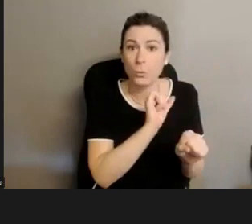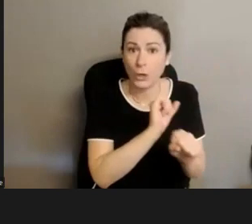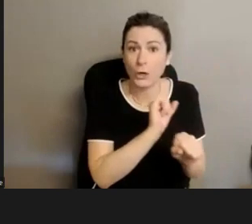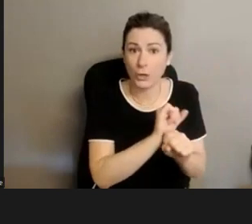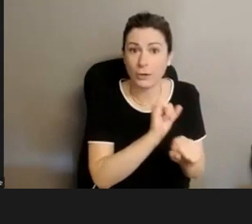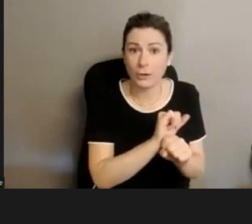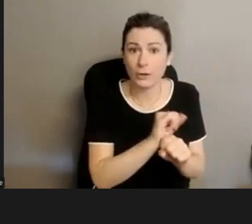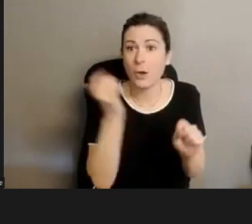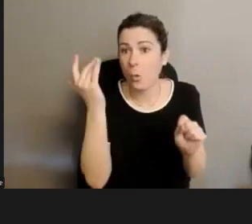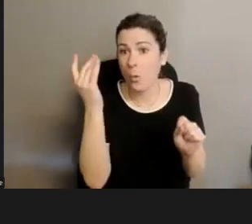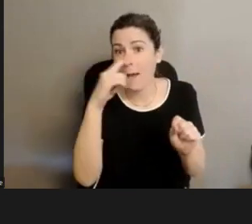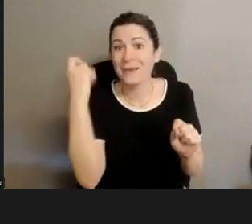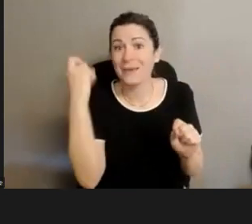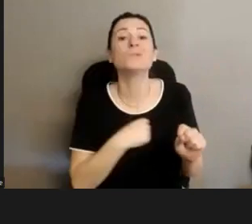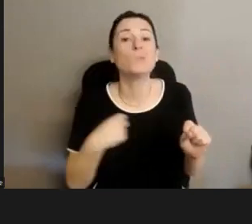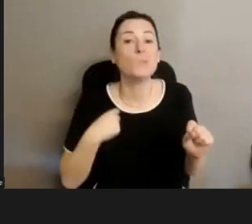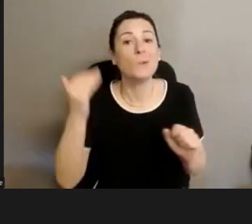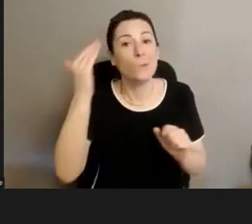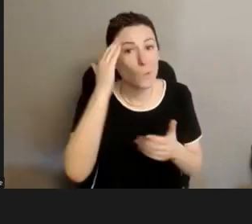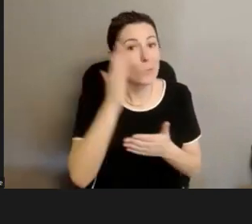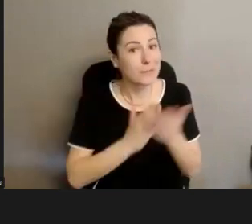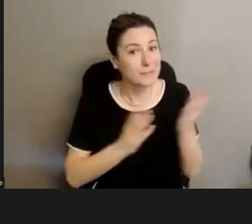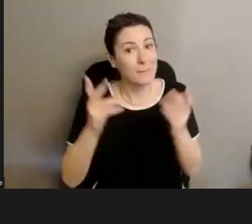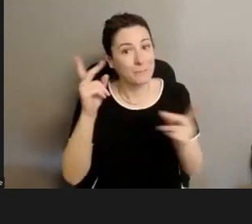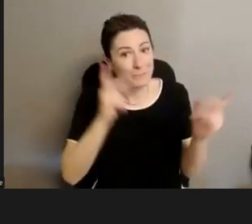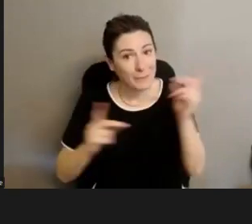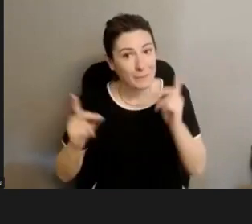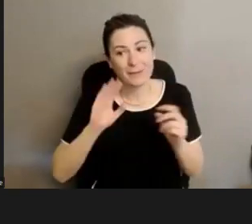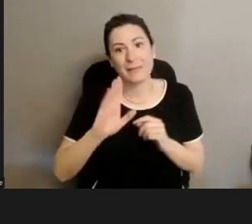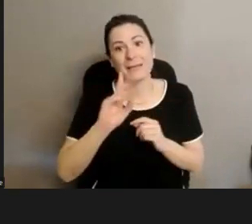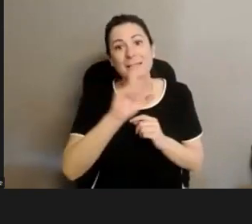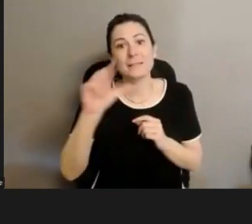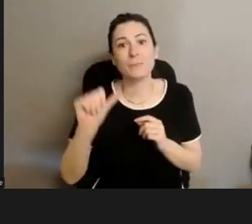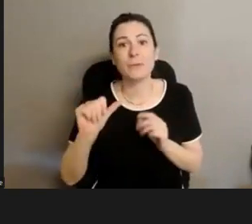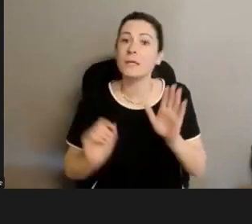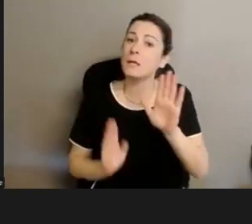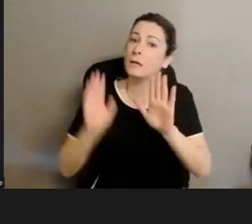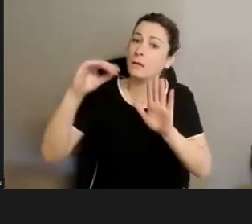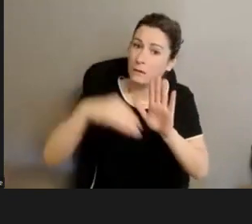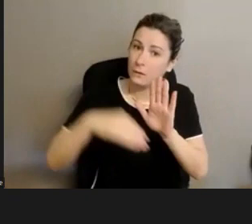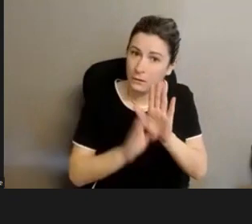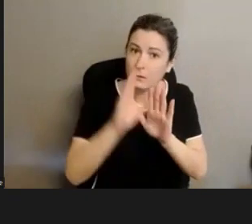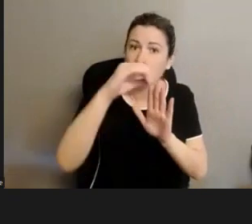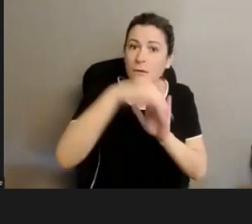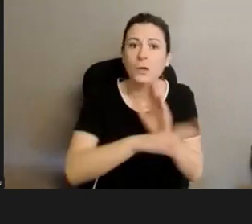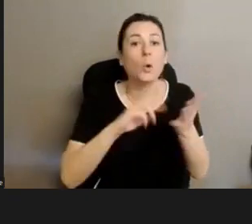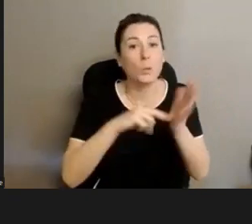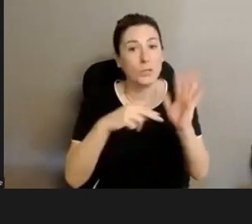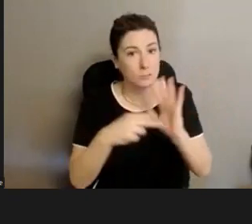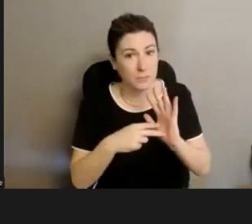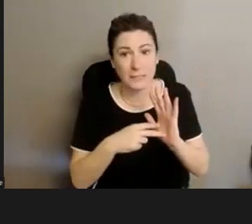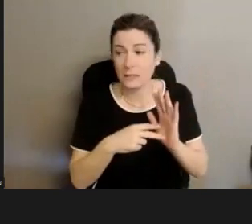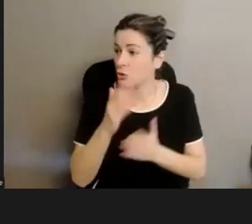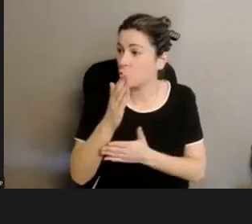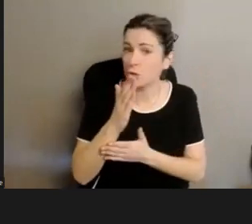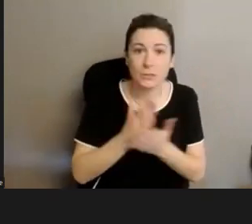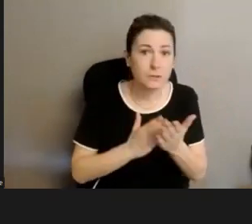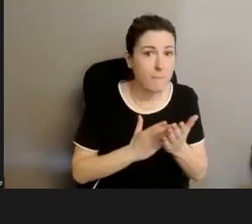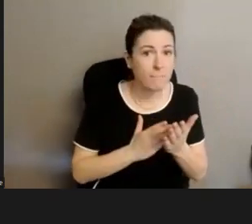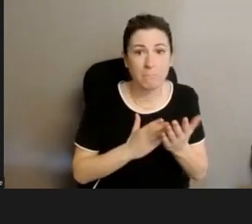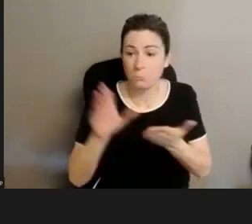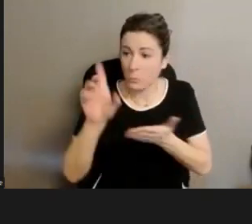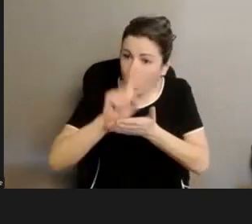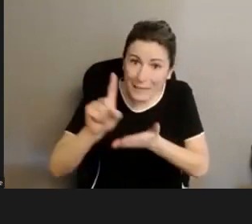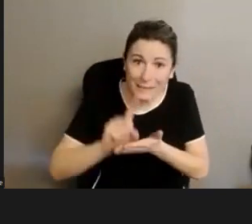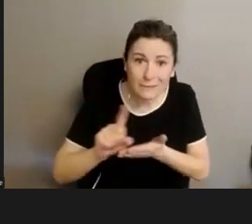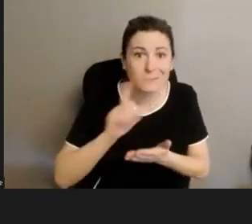illness, disabilities and illnesses, that there are times when they can earn, or even certain times of the year, maybe, you know,